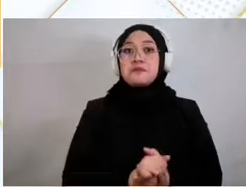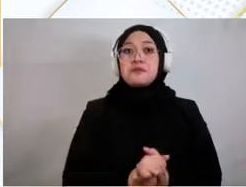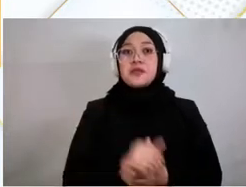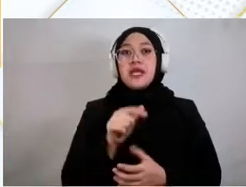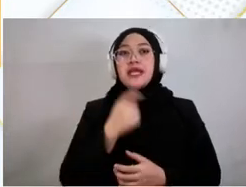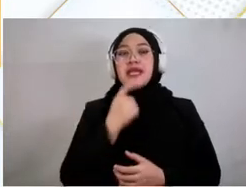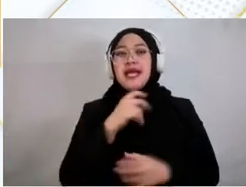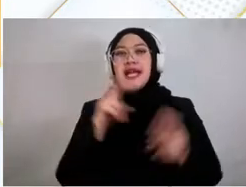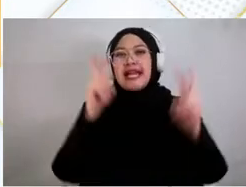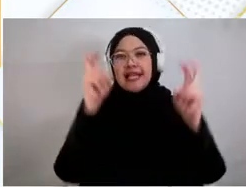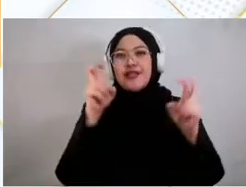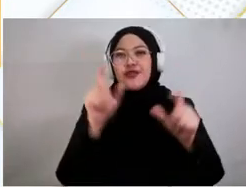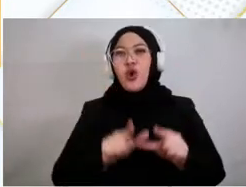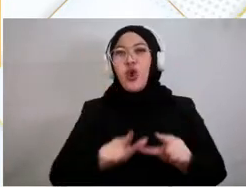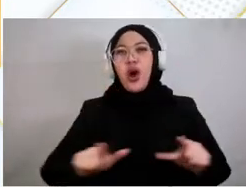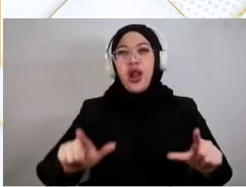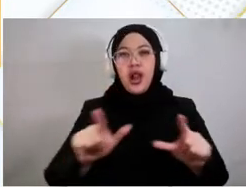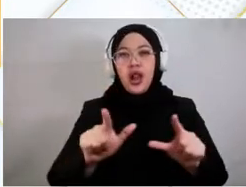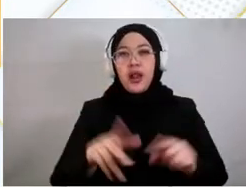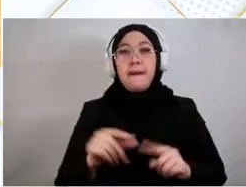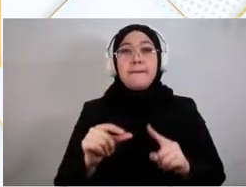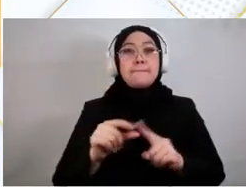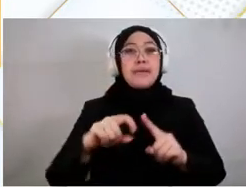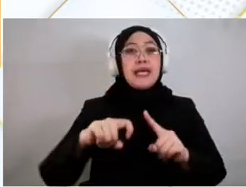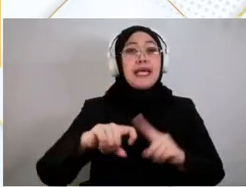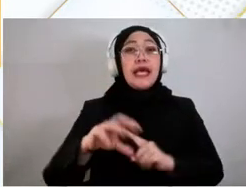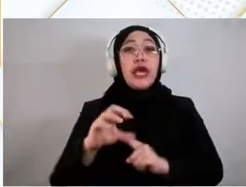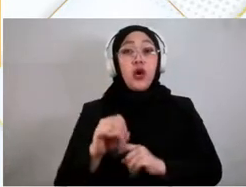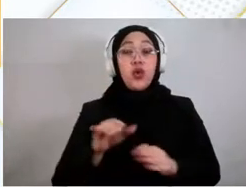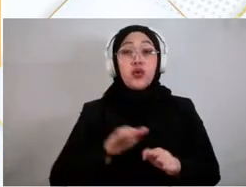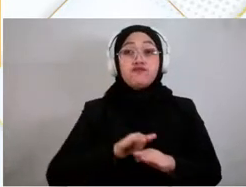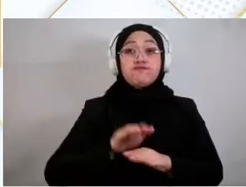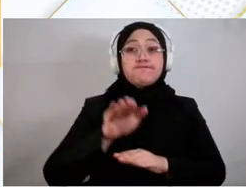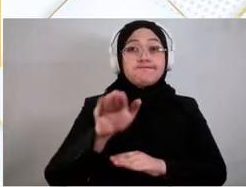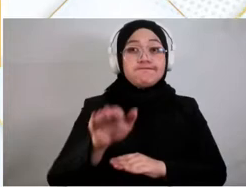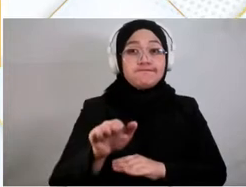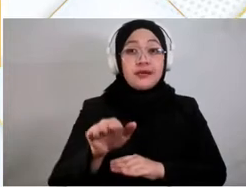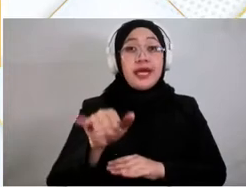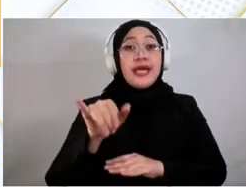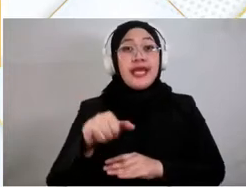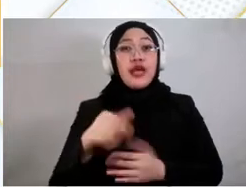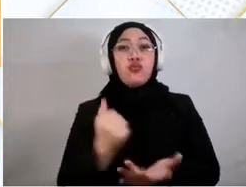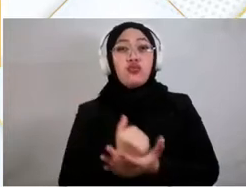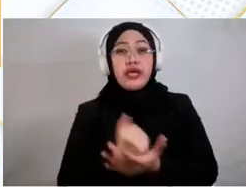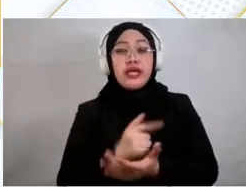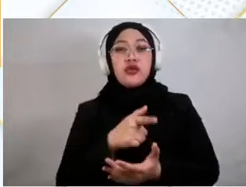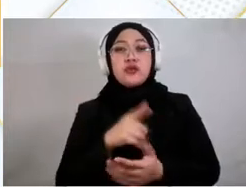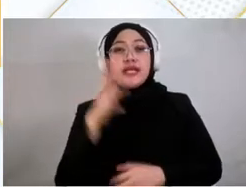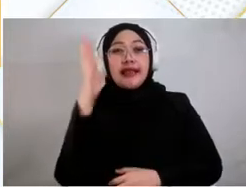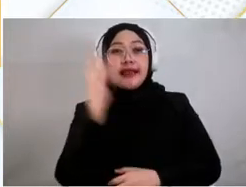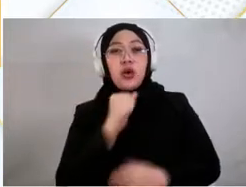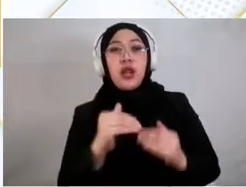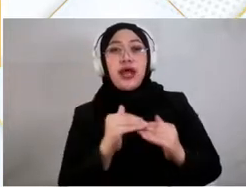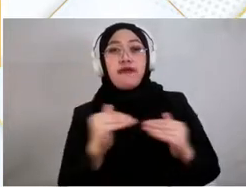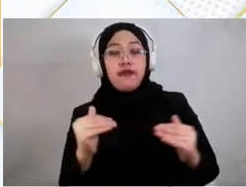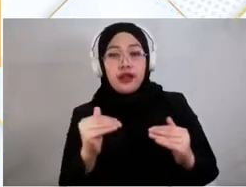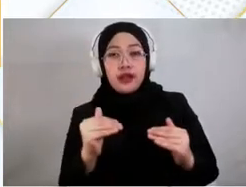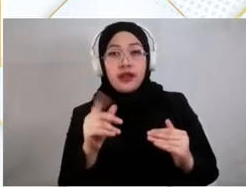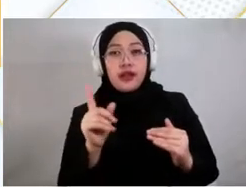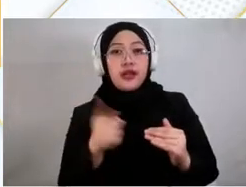issue. Sending PKO can also become an indicator of increasing